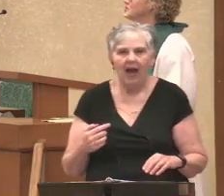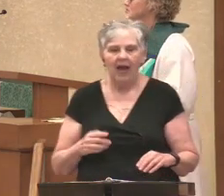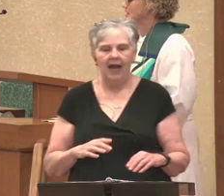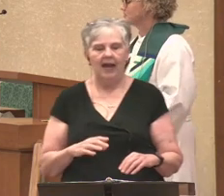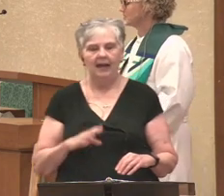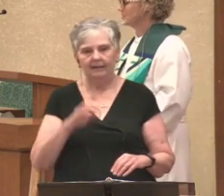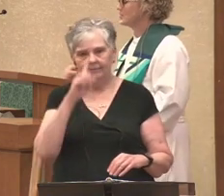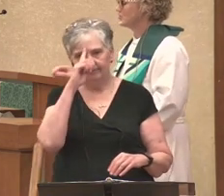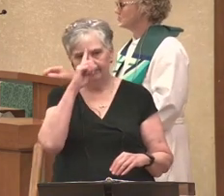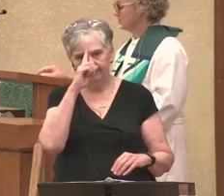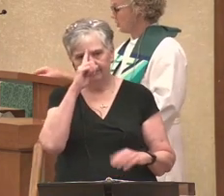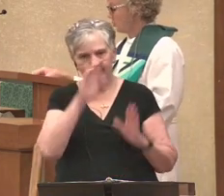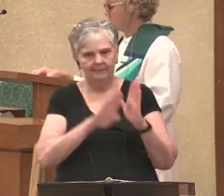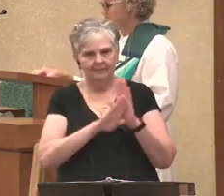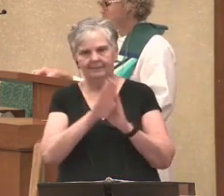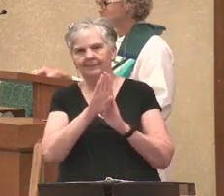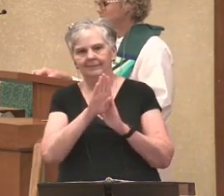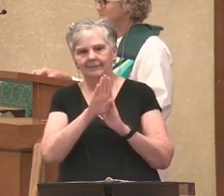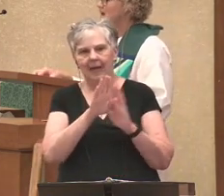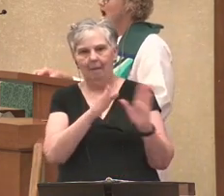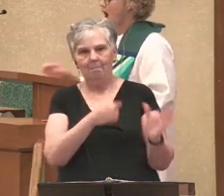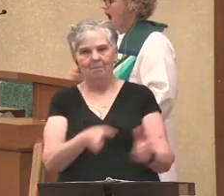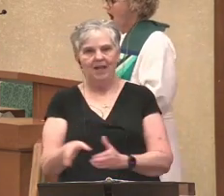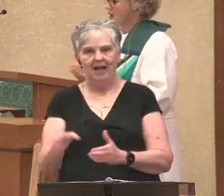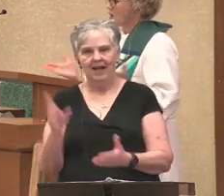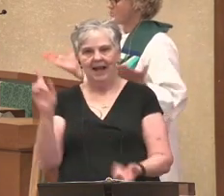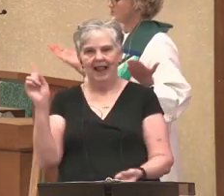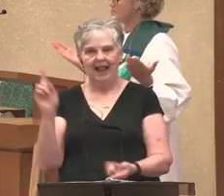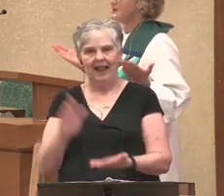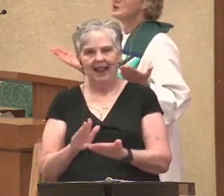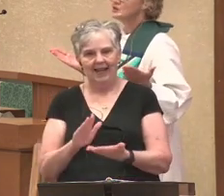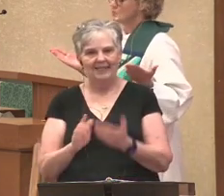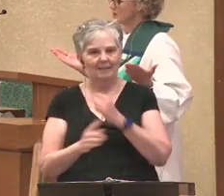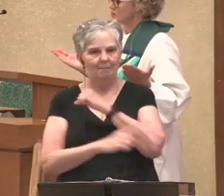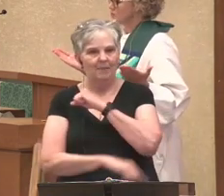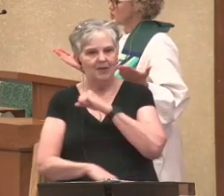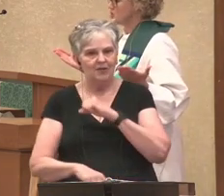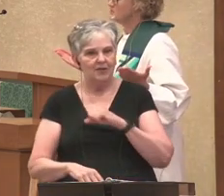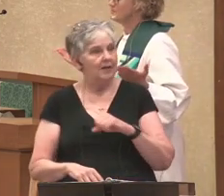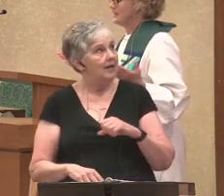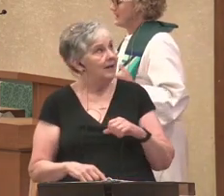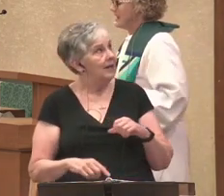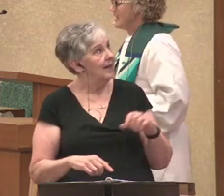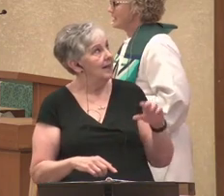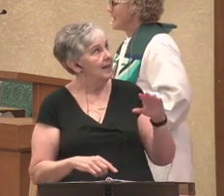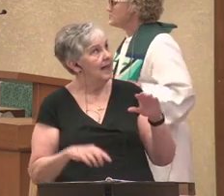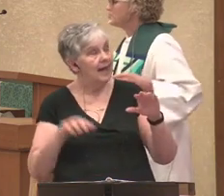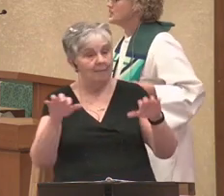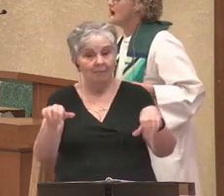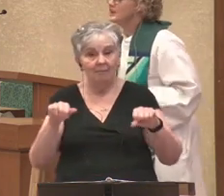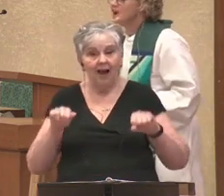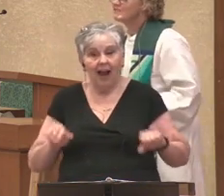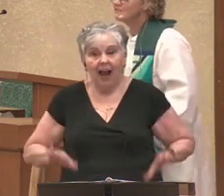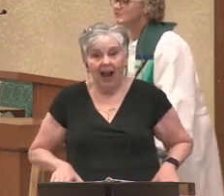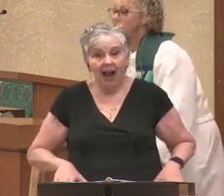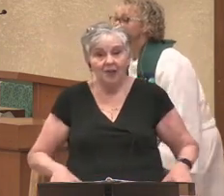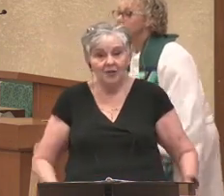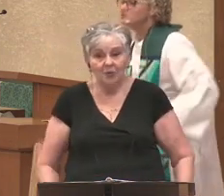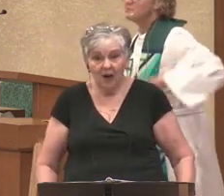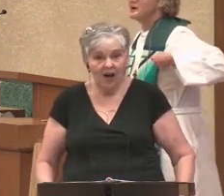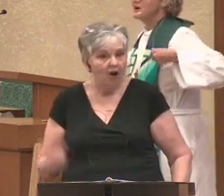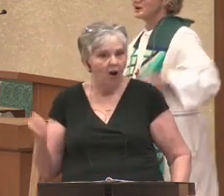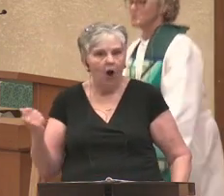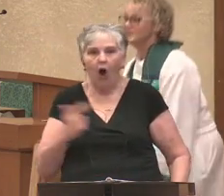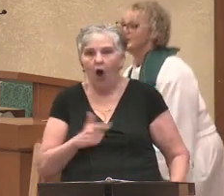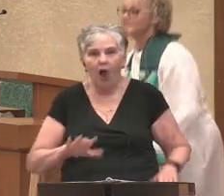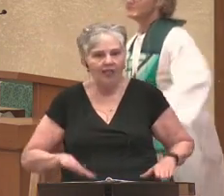plan to lessen the blow. I opened up my underwear drawer, and I put on every